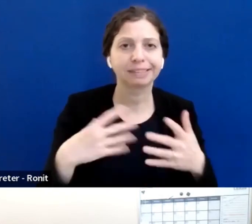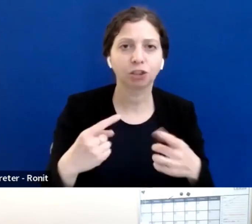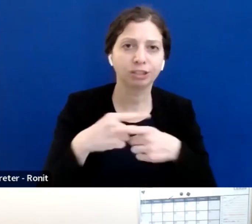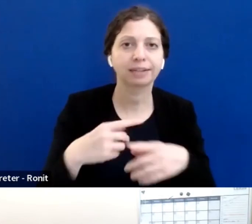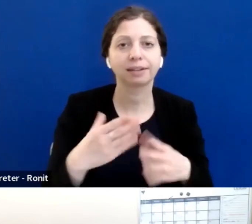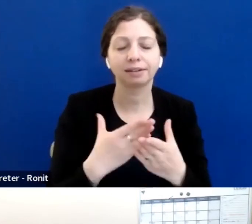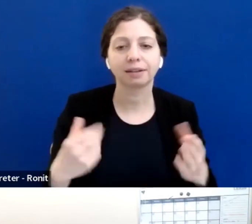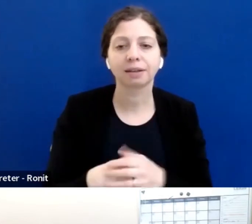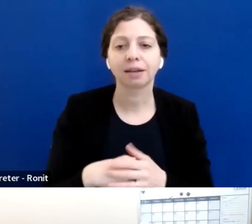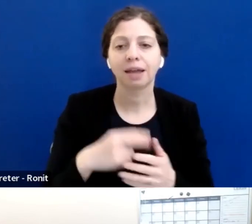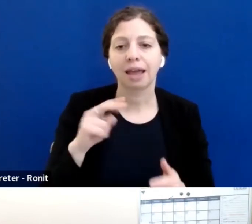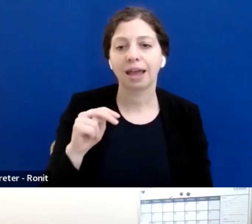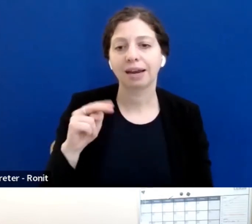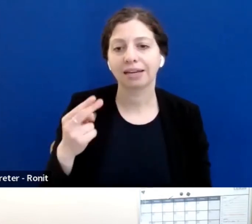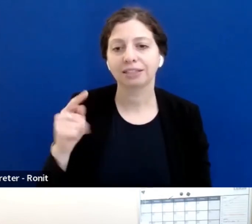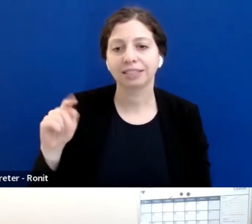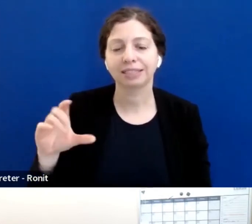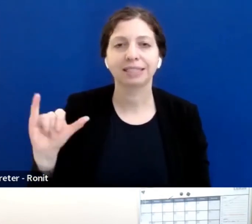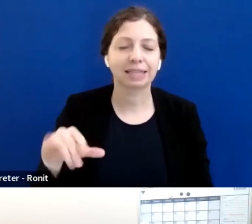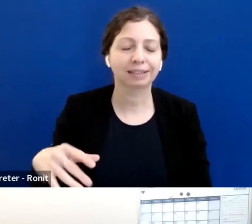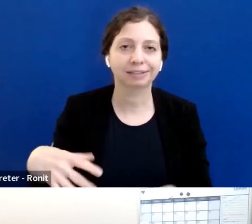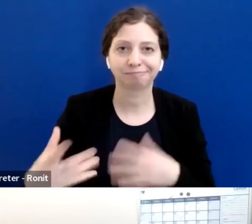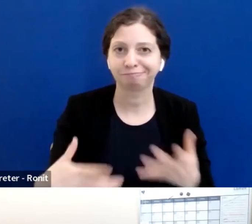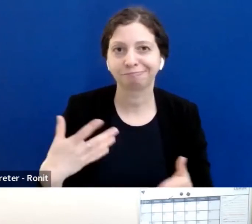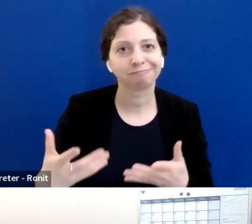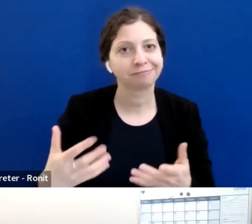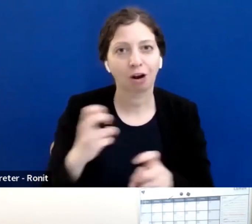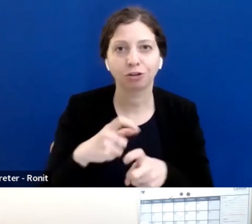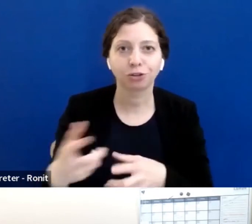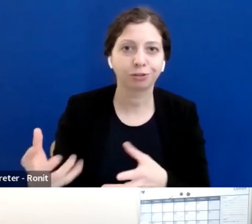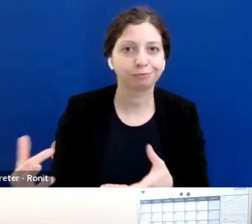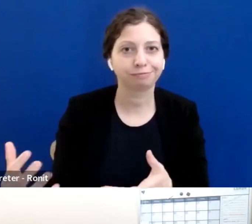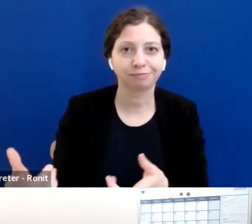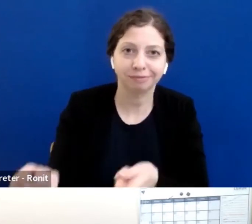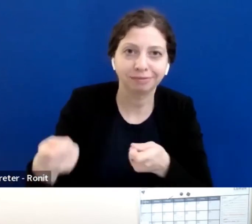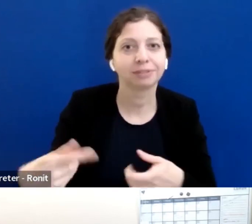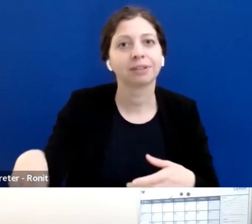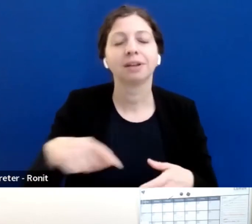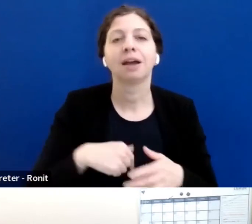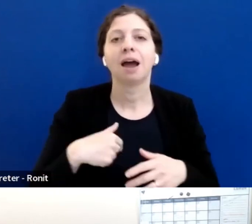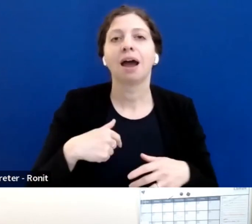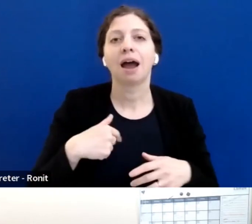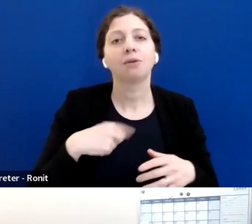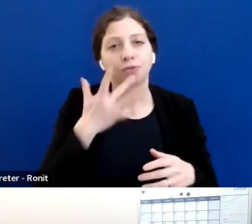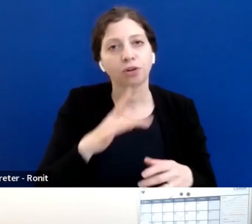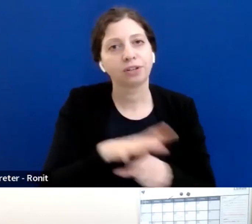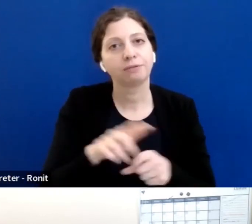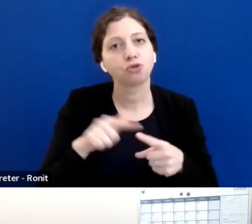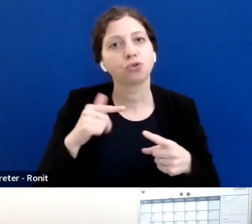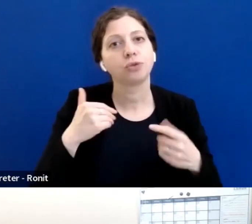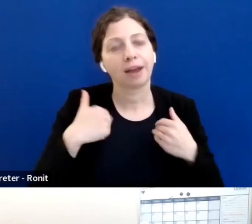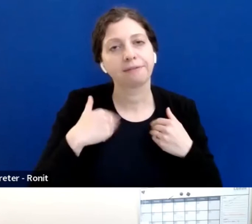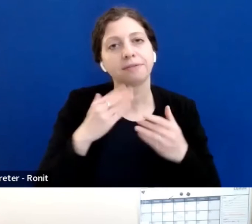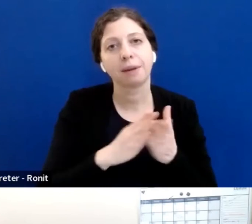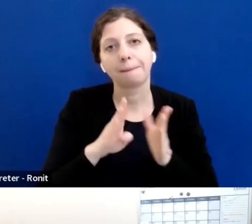for the first 4 years has been a lot like herding cats. And I was fortunate enough to have some background in this